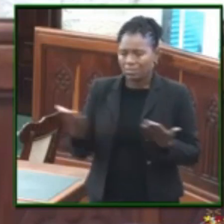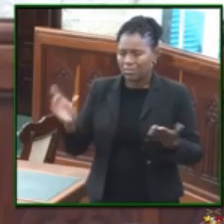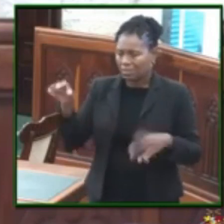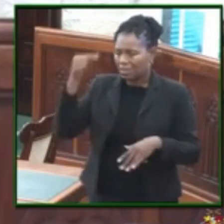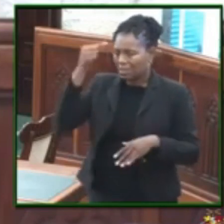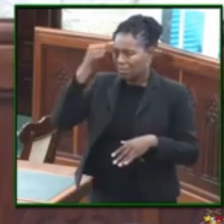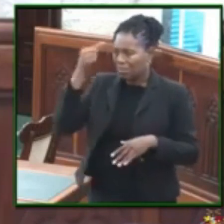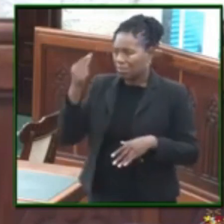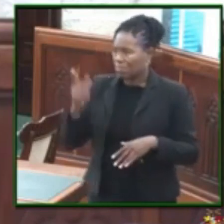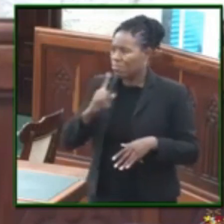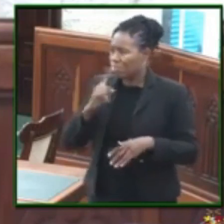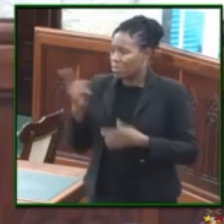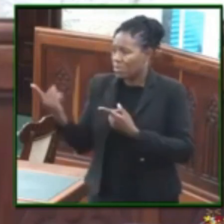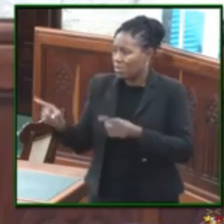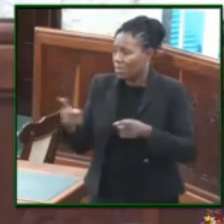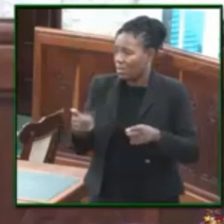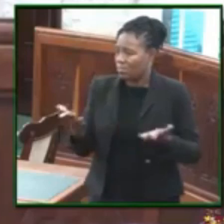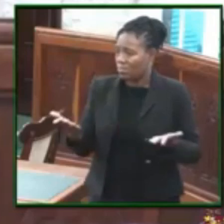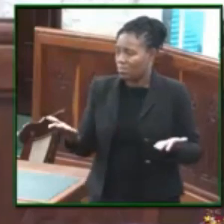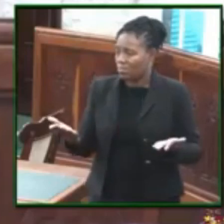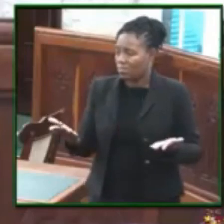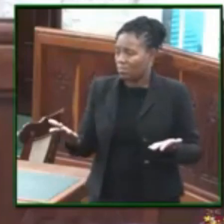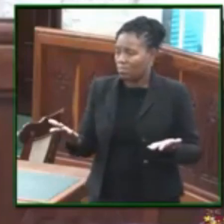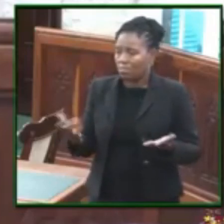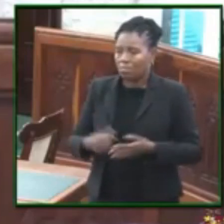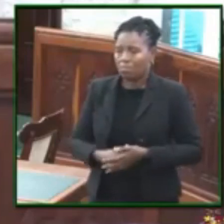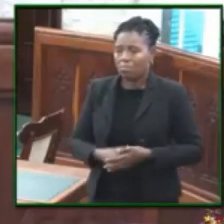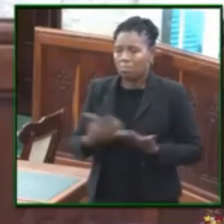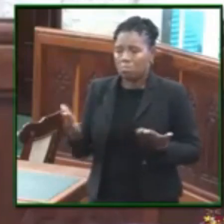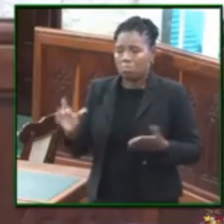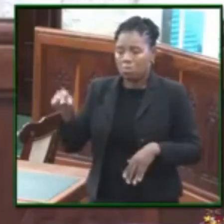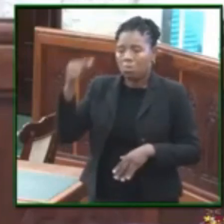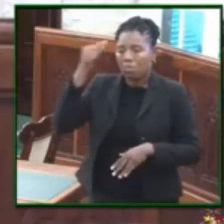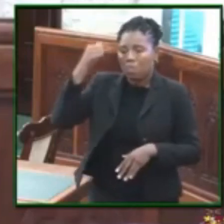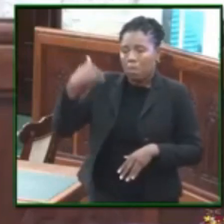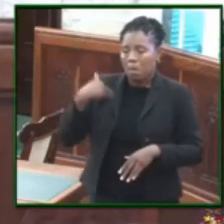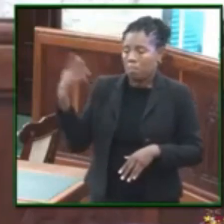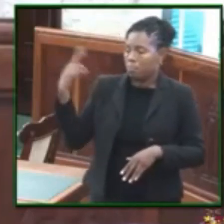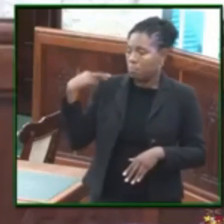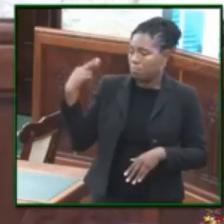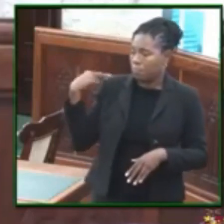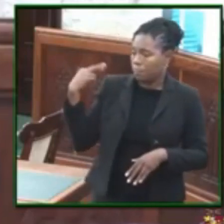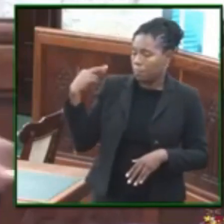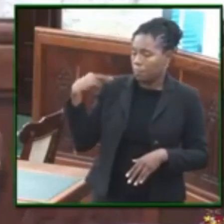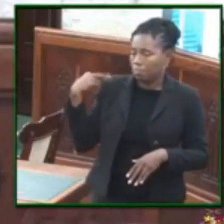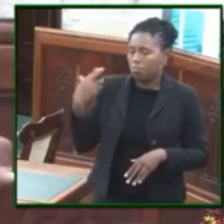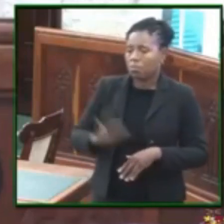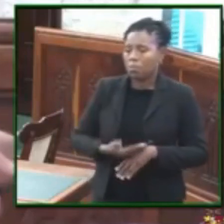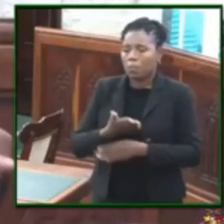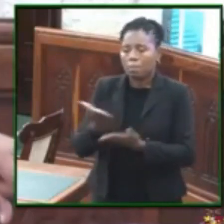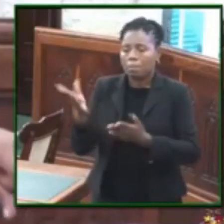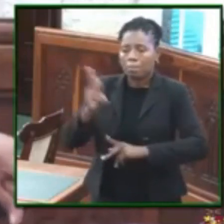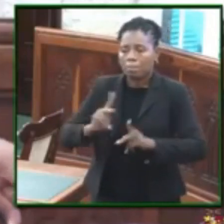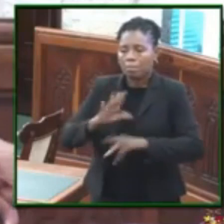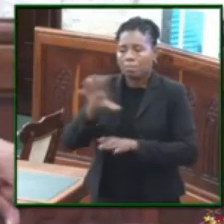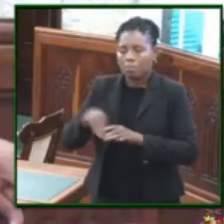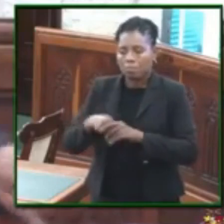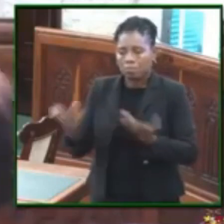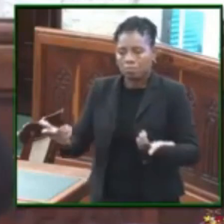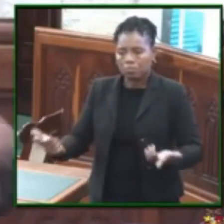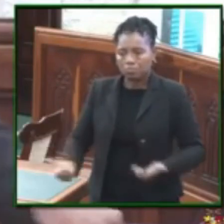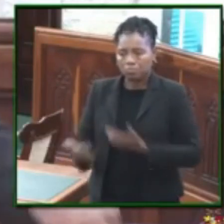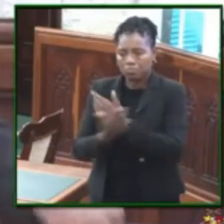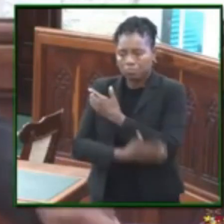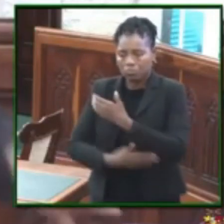government? What really is going on in a government that has a responsibility to the citizens of this country